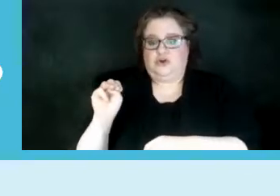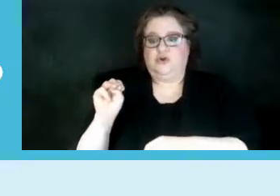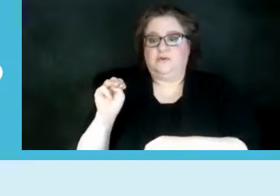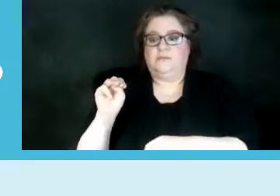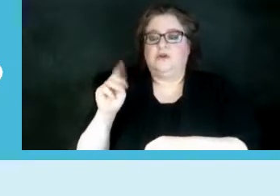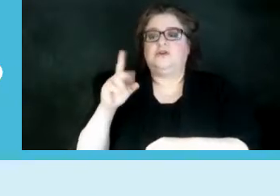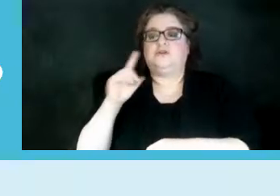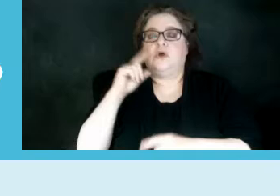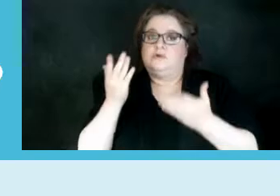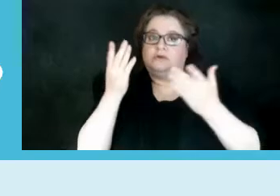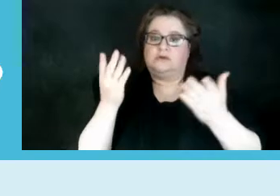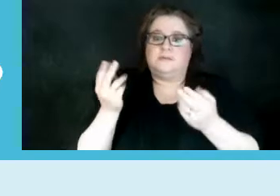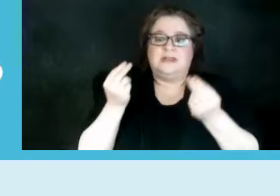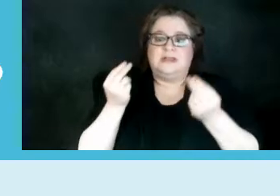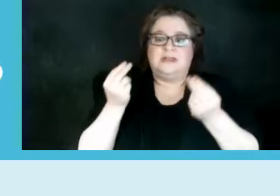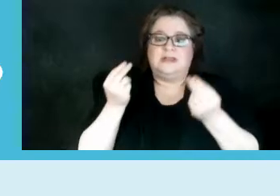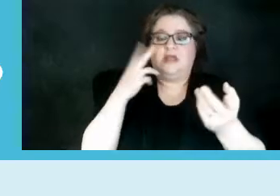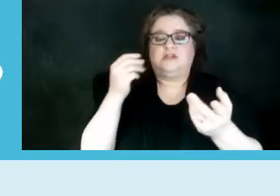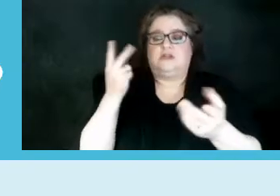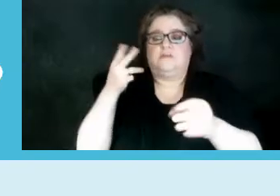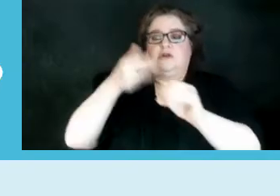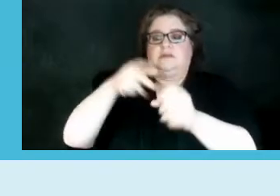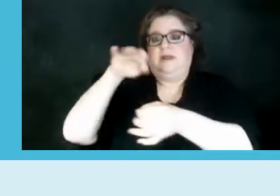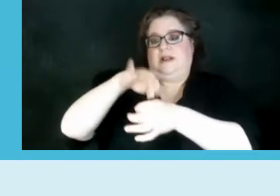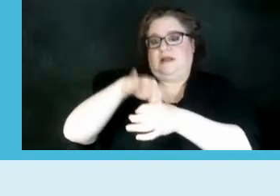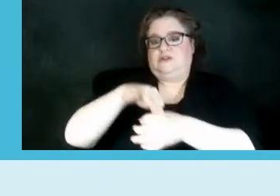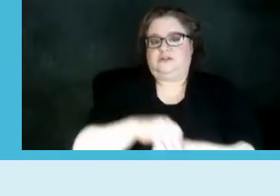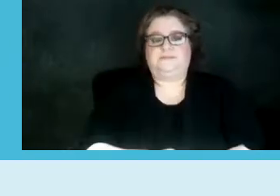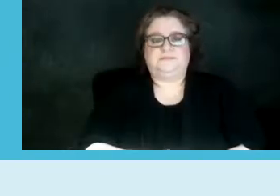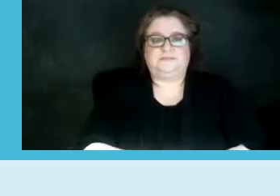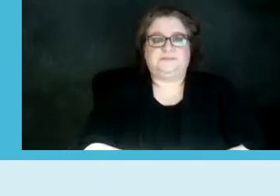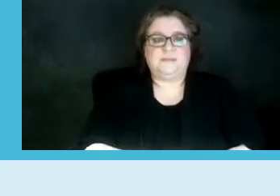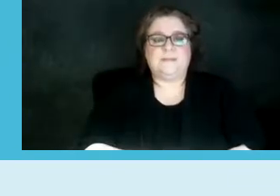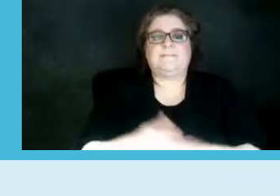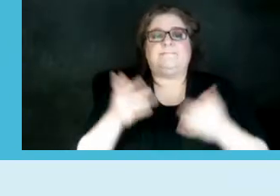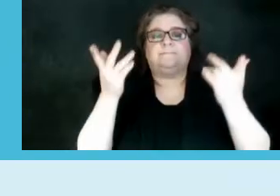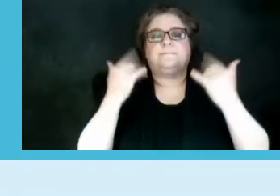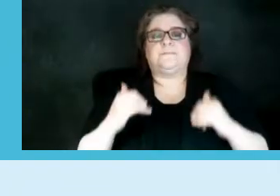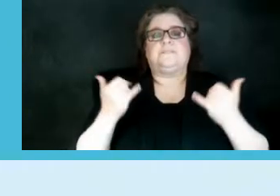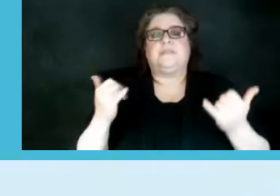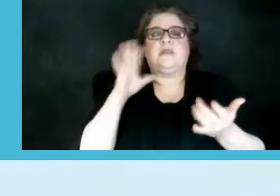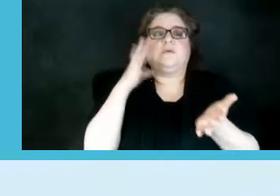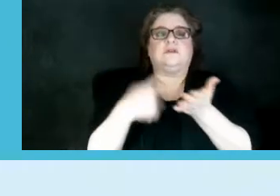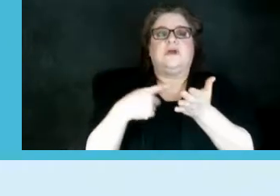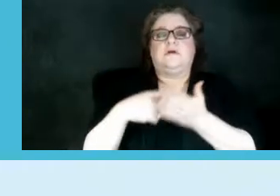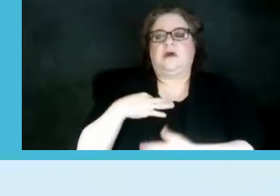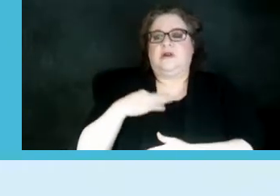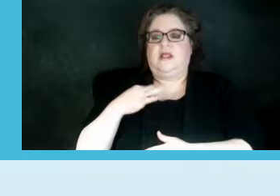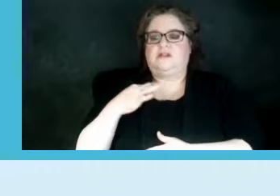their nomination packets again and participating in the elections. So let's talk about the